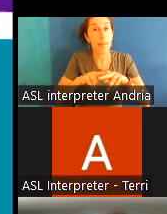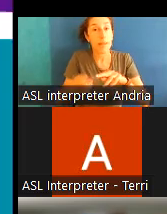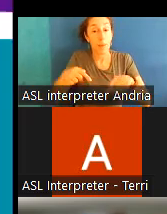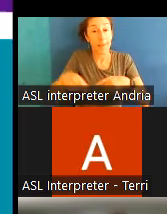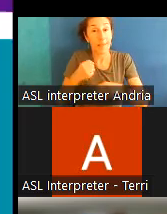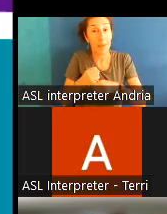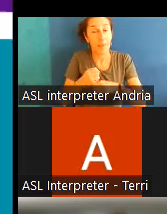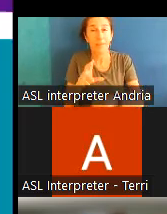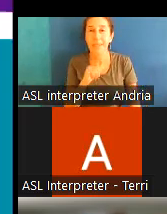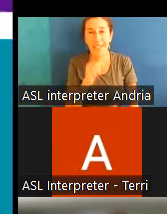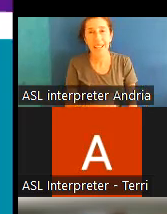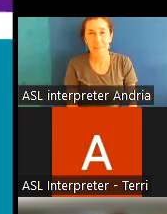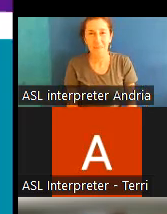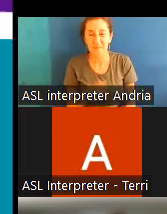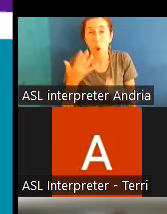They didn't.